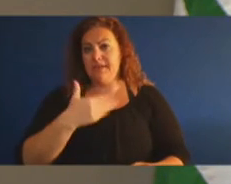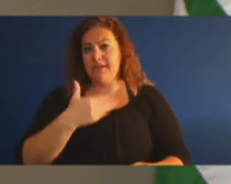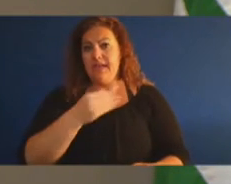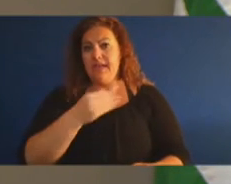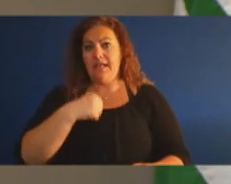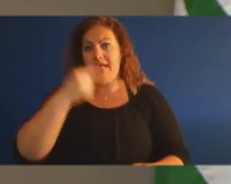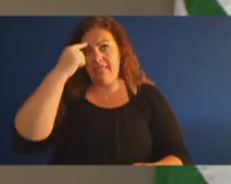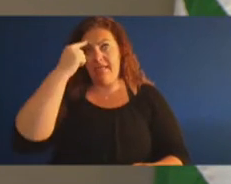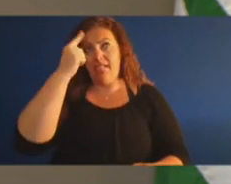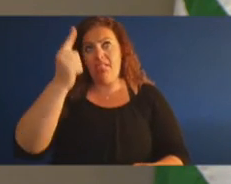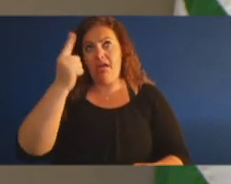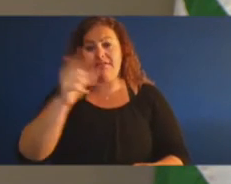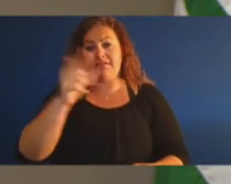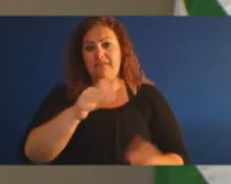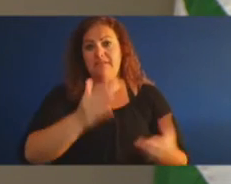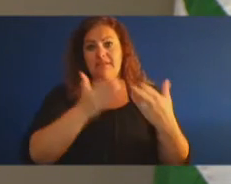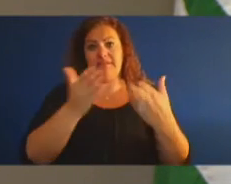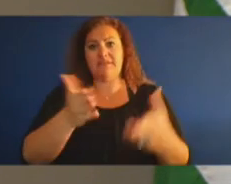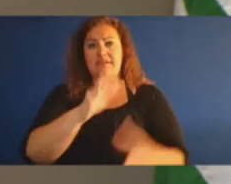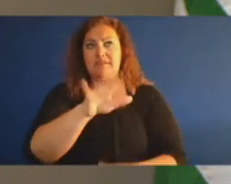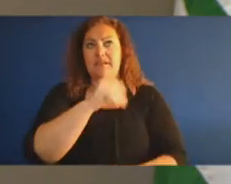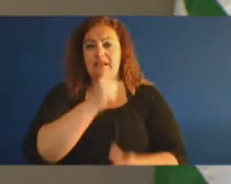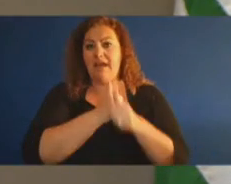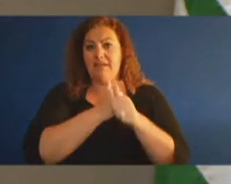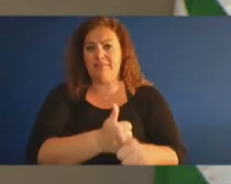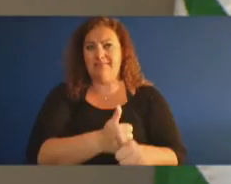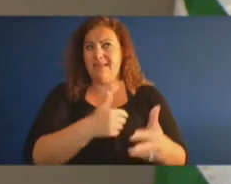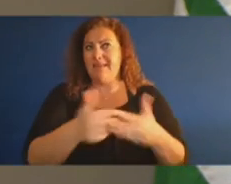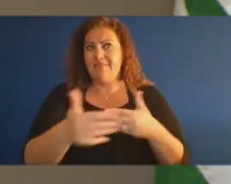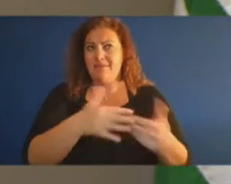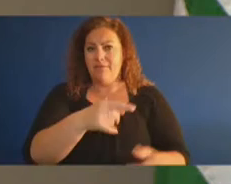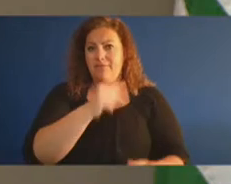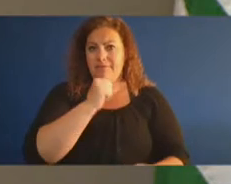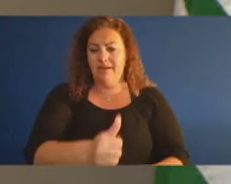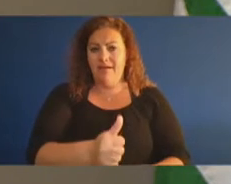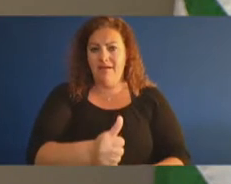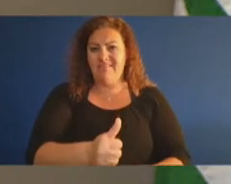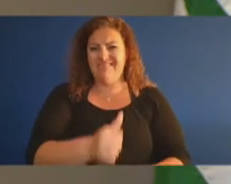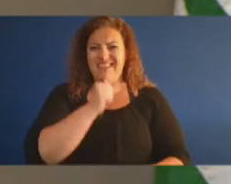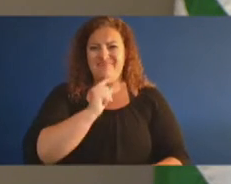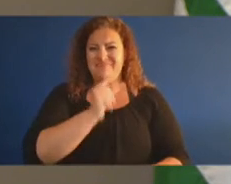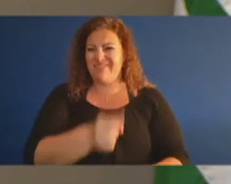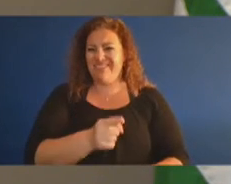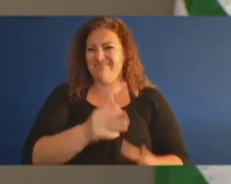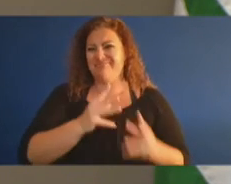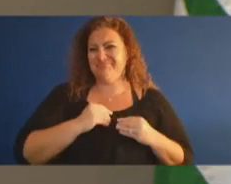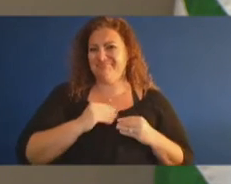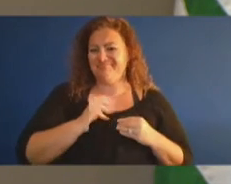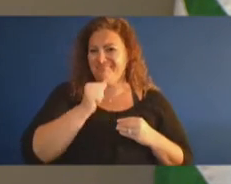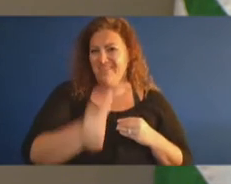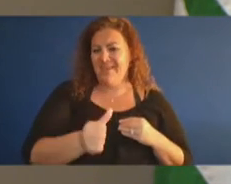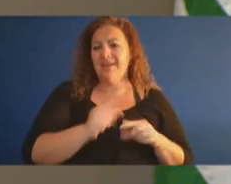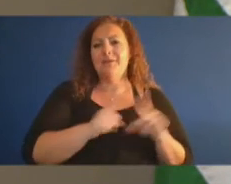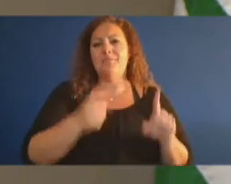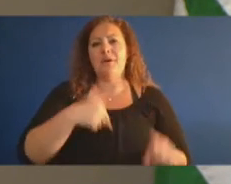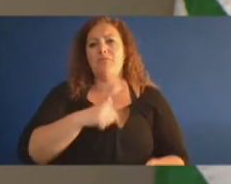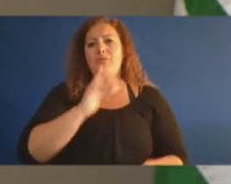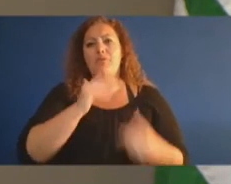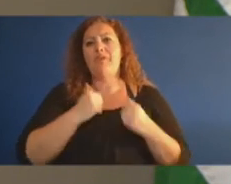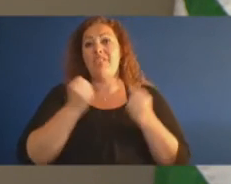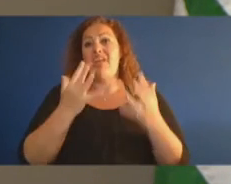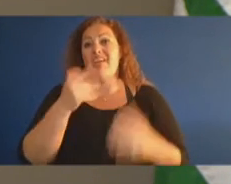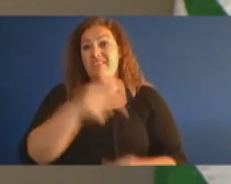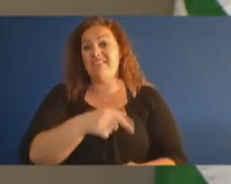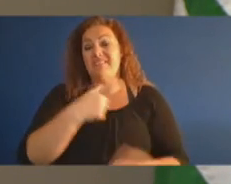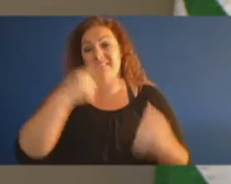suggests that somehow this is consistent even though it's not doesn't really cut it um but we're going to have a lot of these I agree with